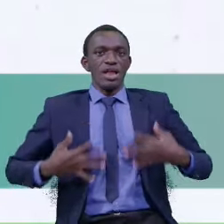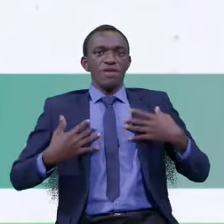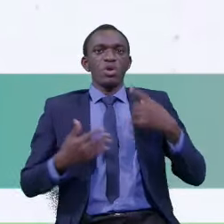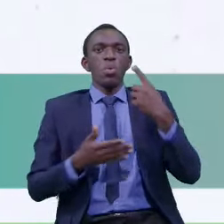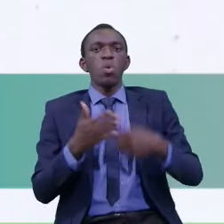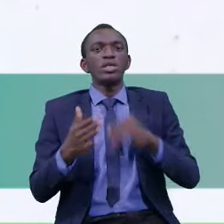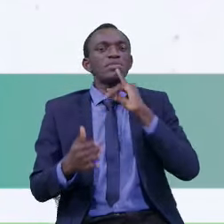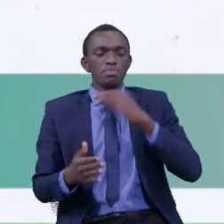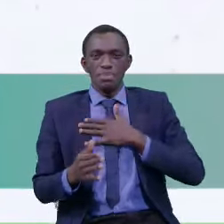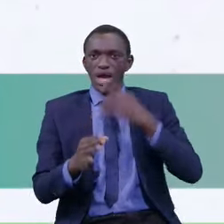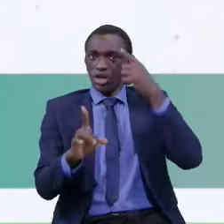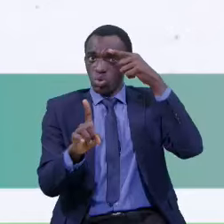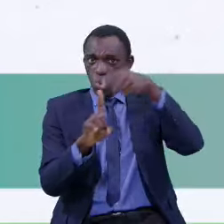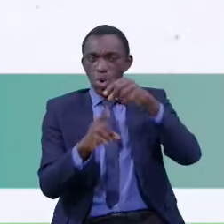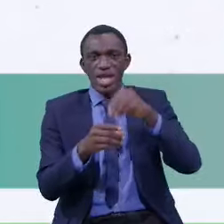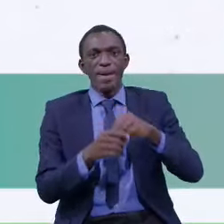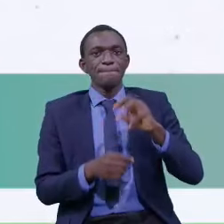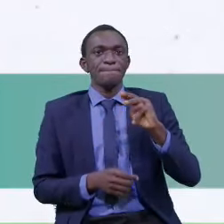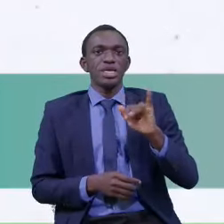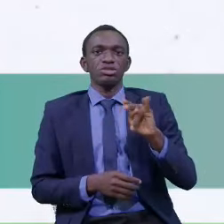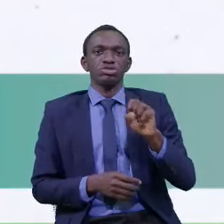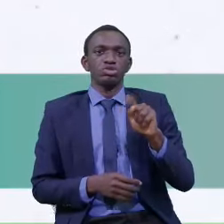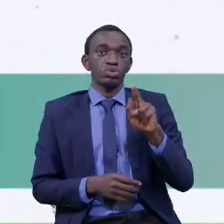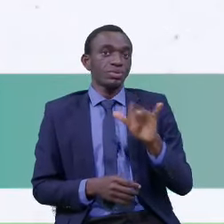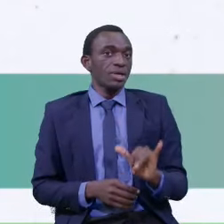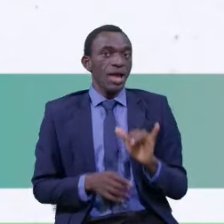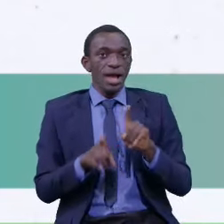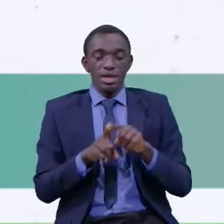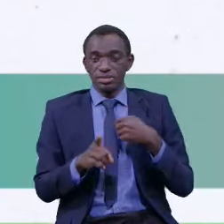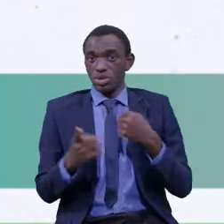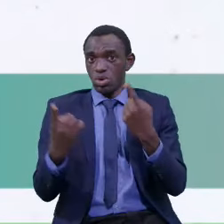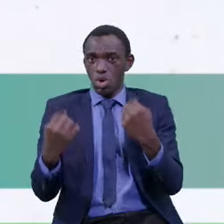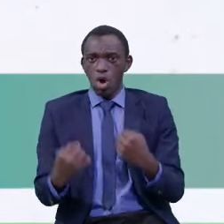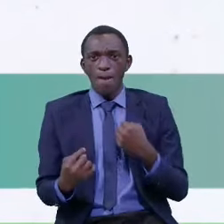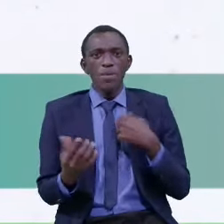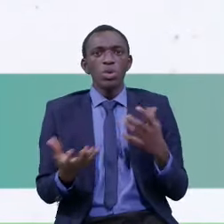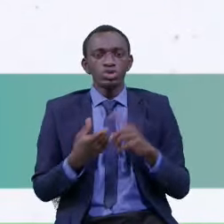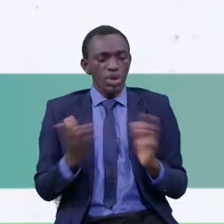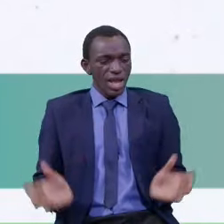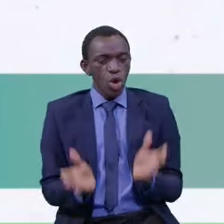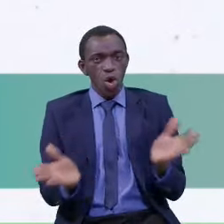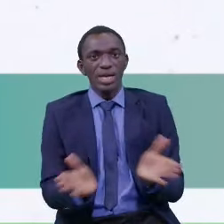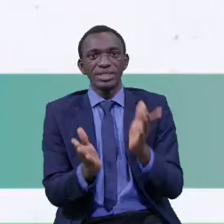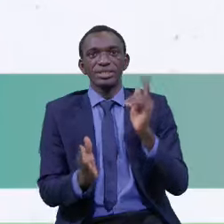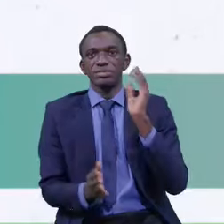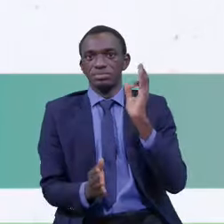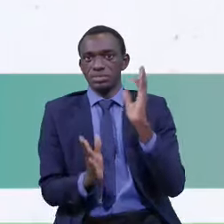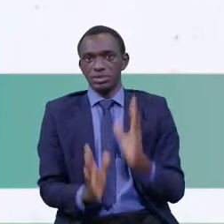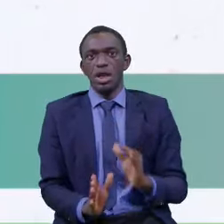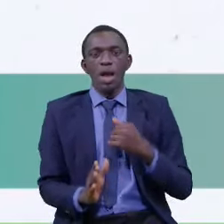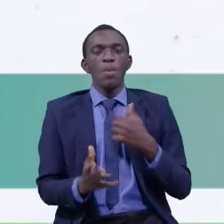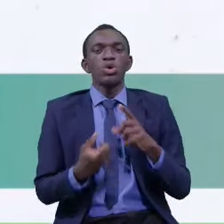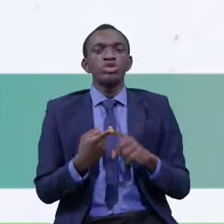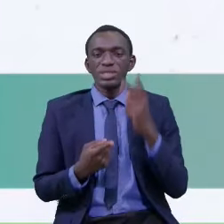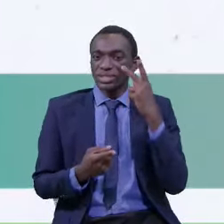goal? As I come here, I want to encourage the ministers. And I want to see everything I do,